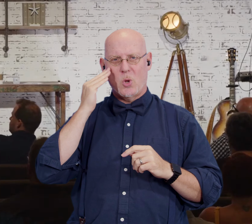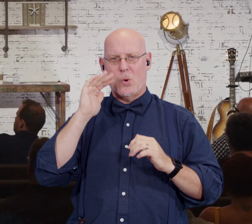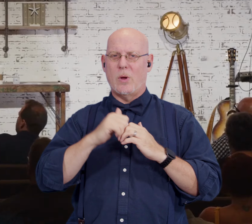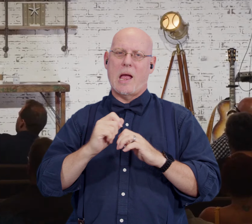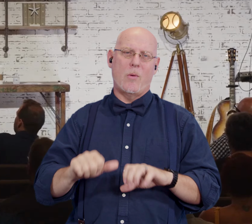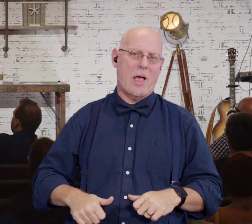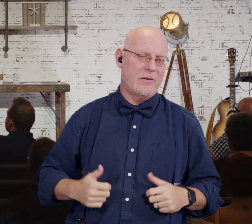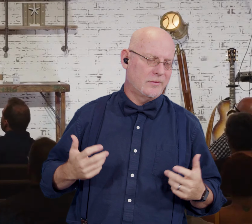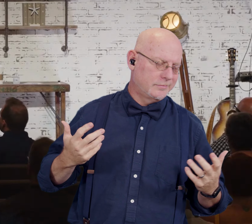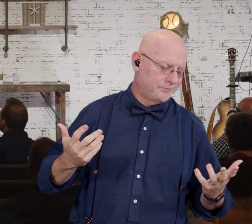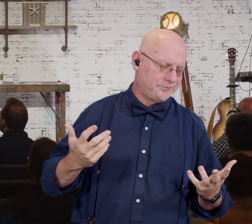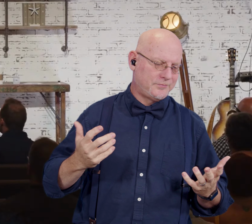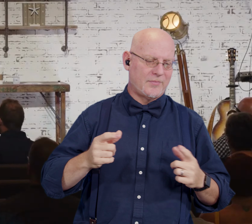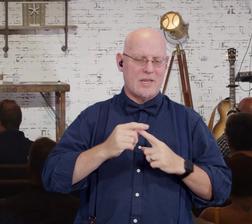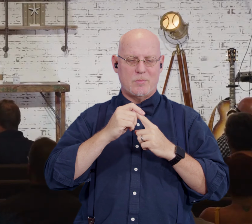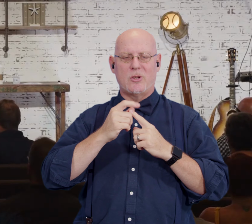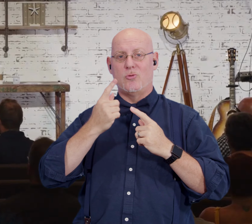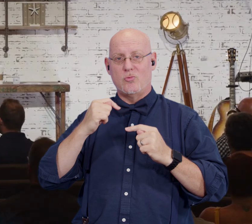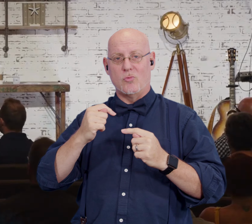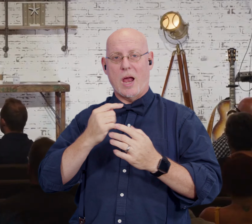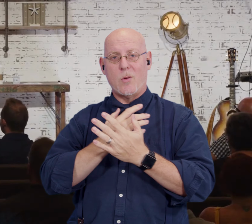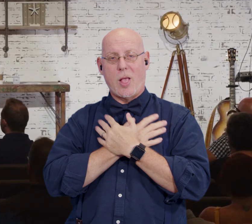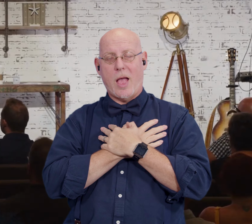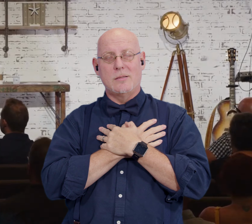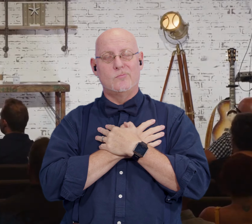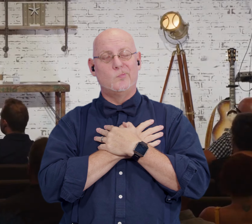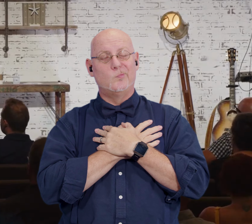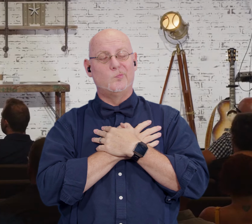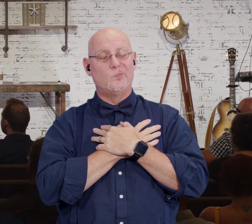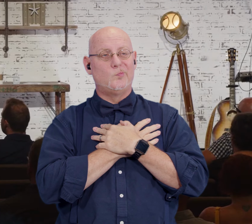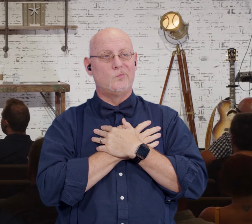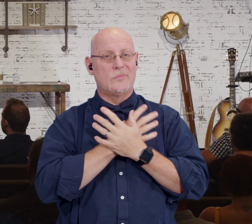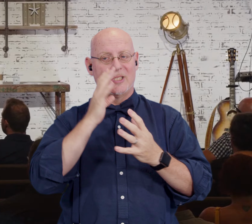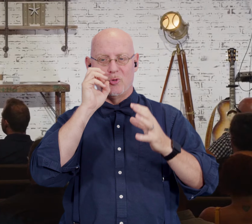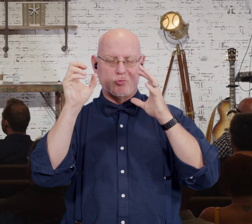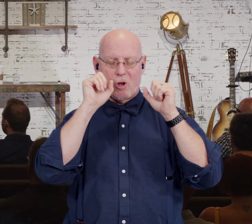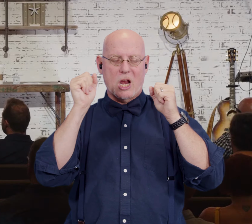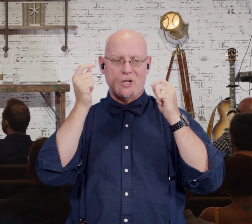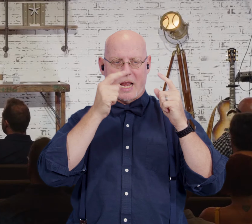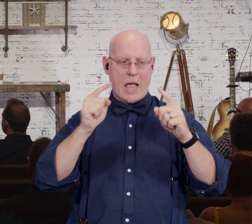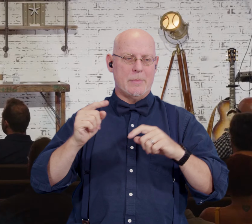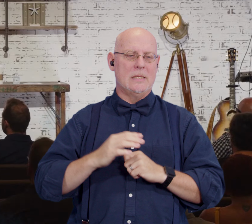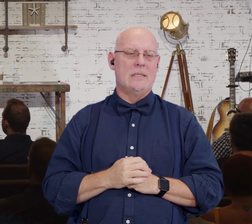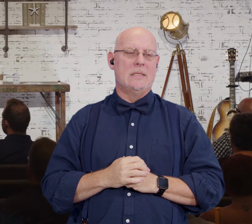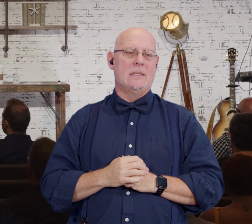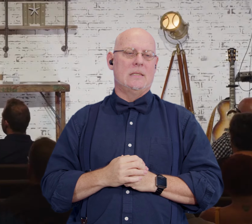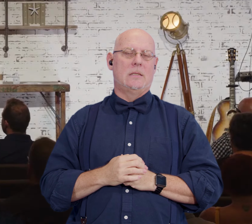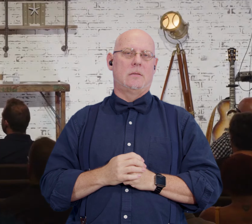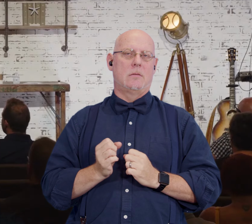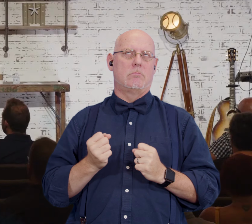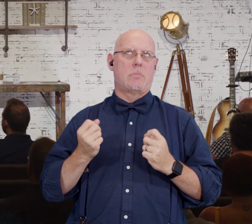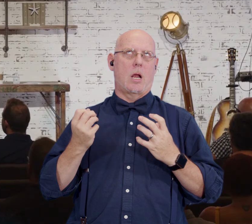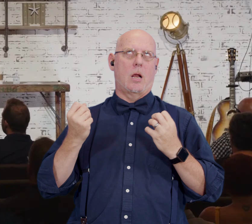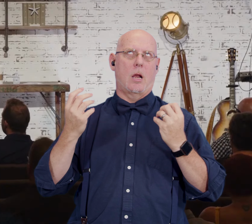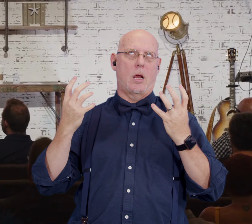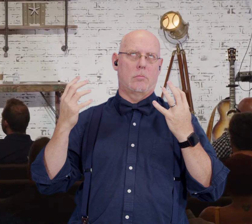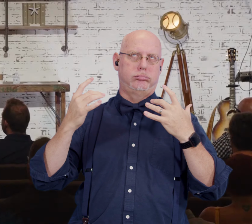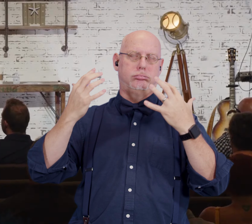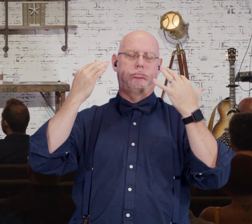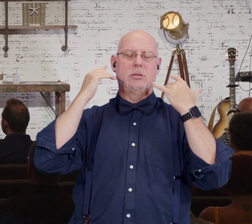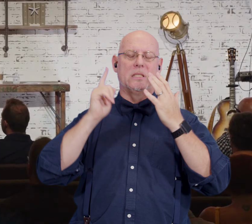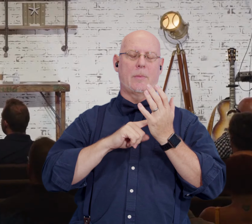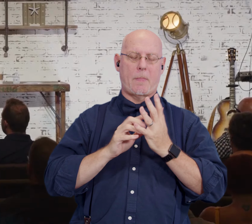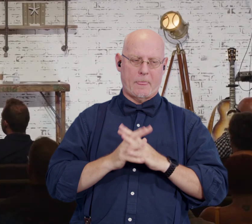guys know how life is, especially when you're trying to relax. Distractions come in droves